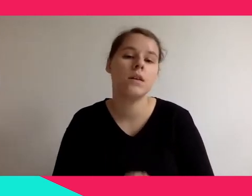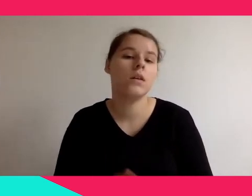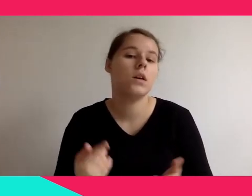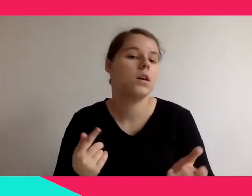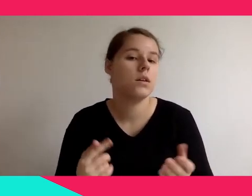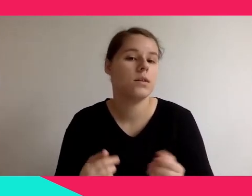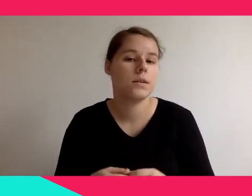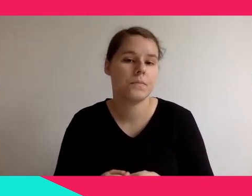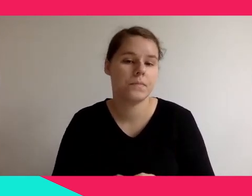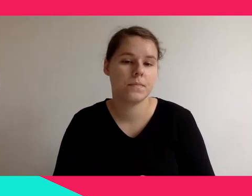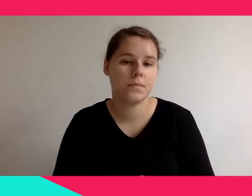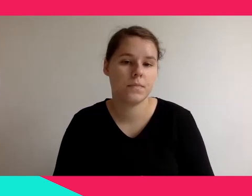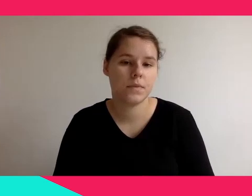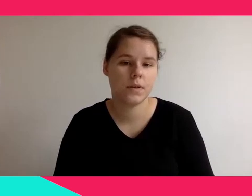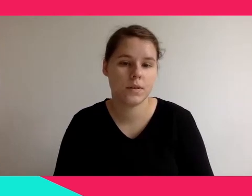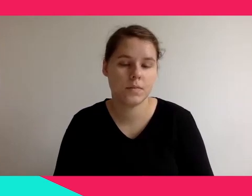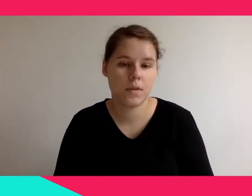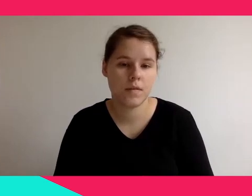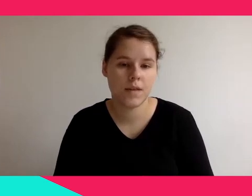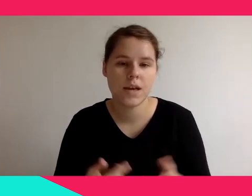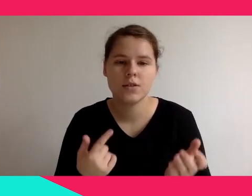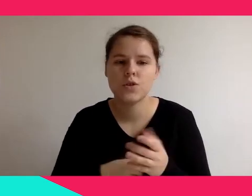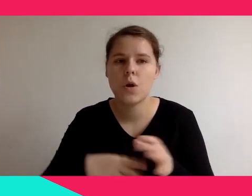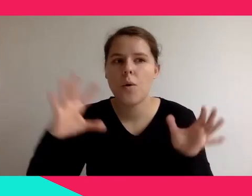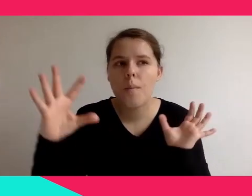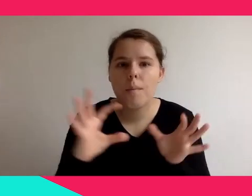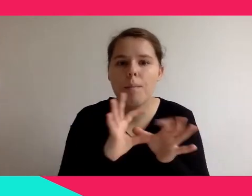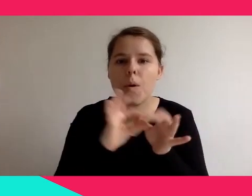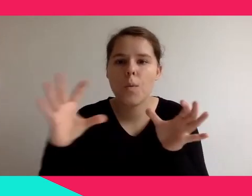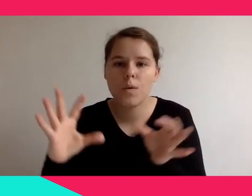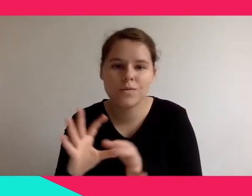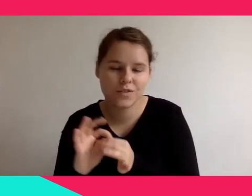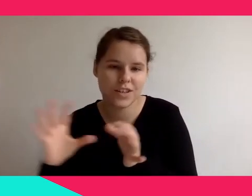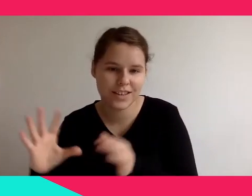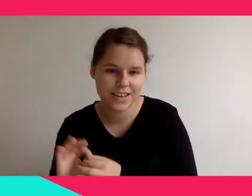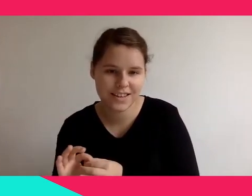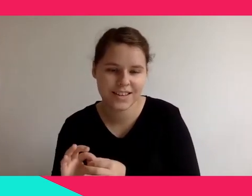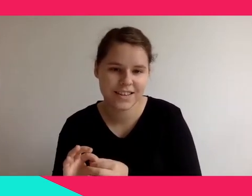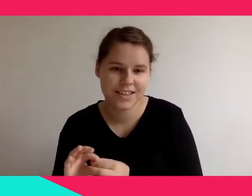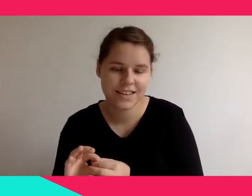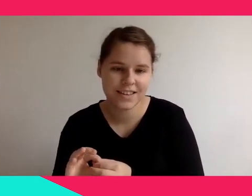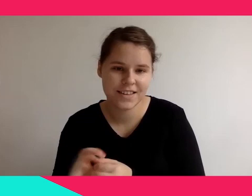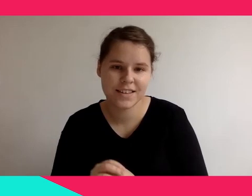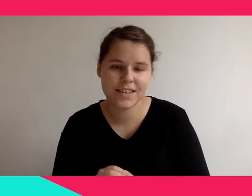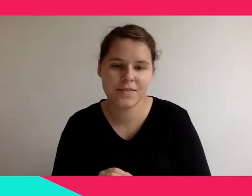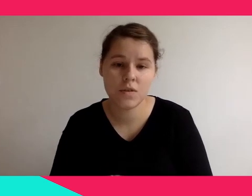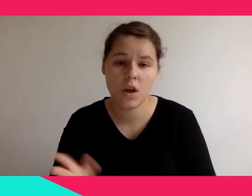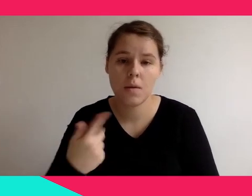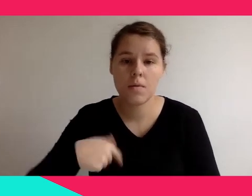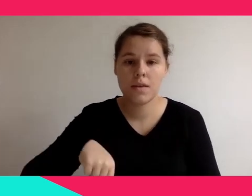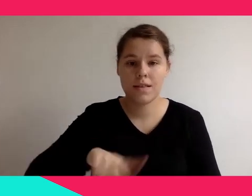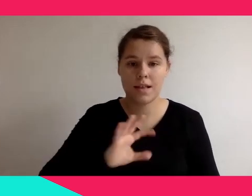helping, because on the one hand you get a structured annotation with always the same name for a specific type